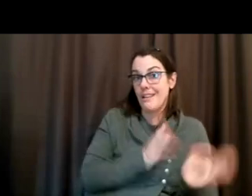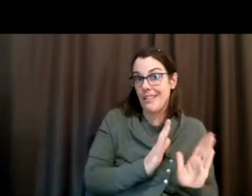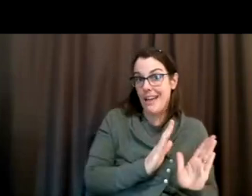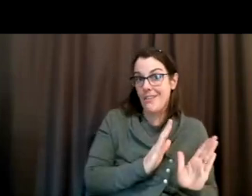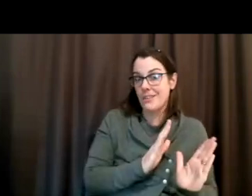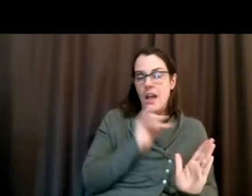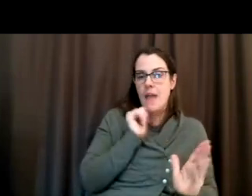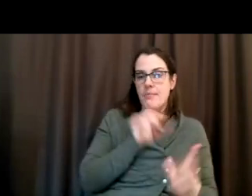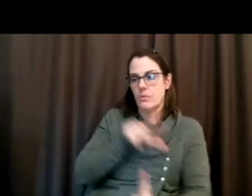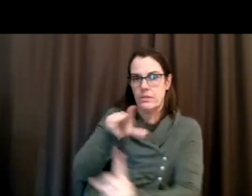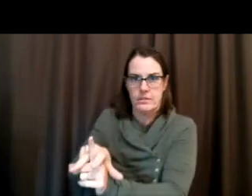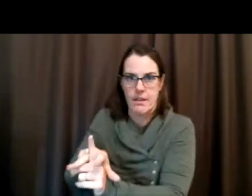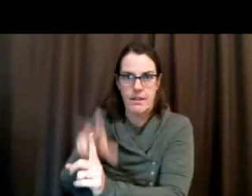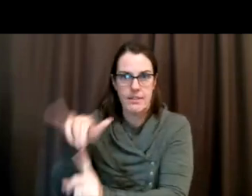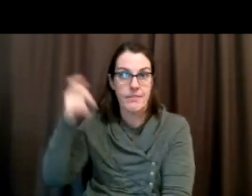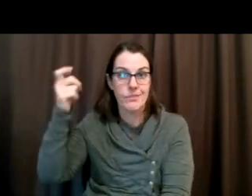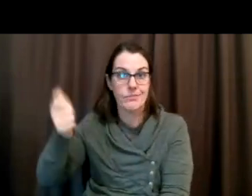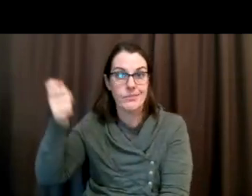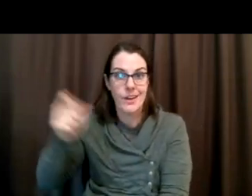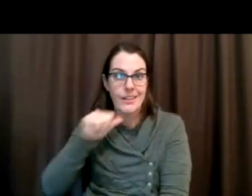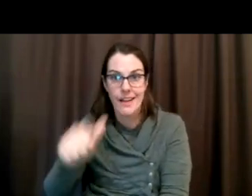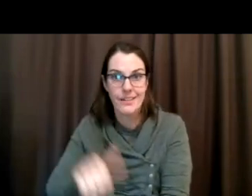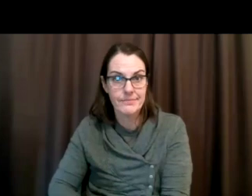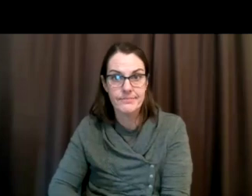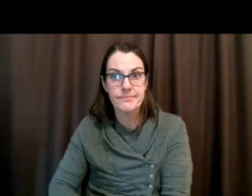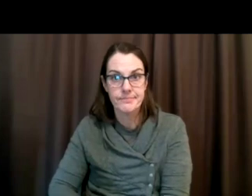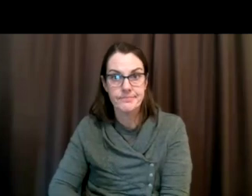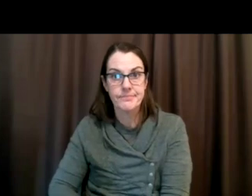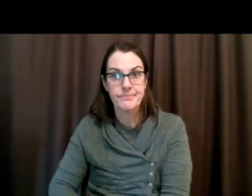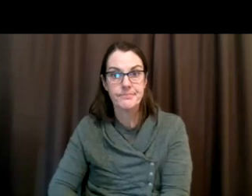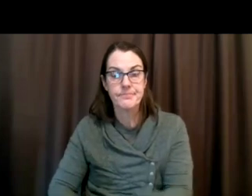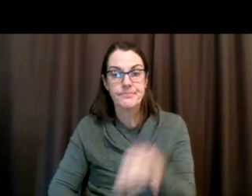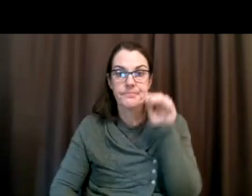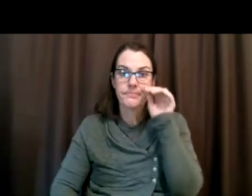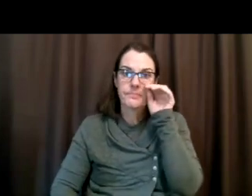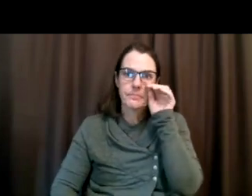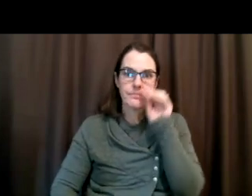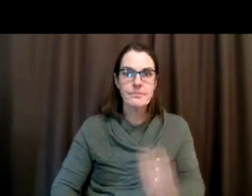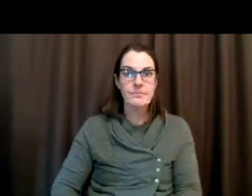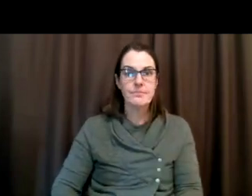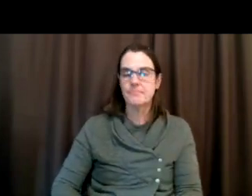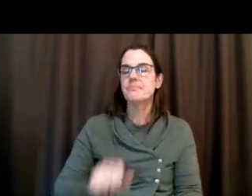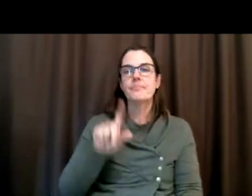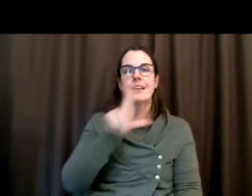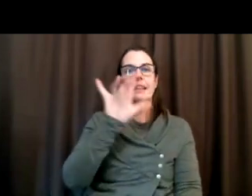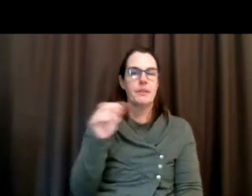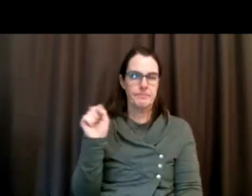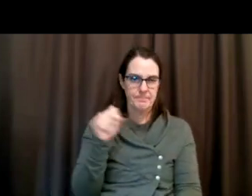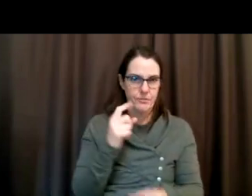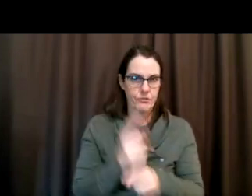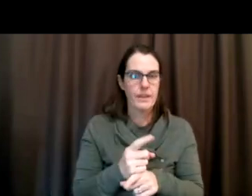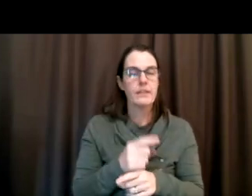to assign that line, to the federal grant. Yeah. So it sounds like it